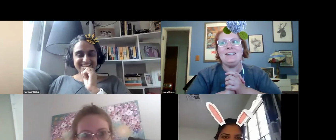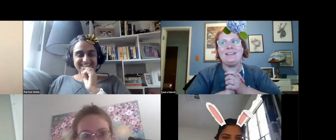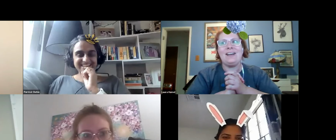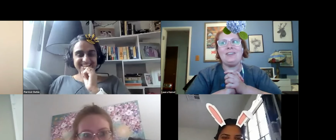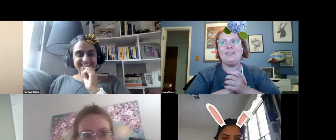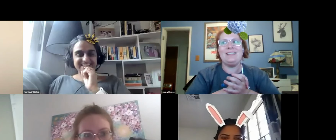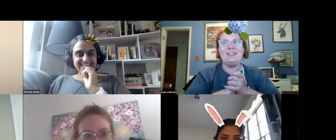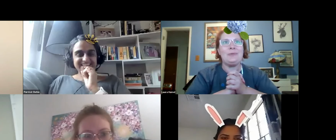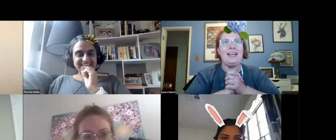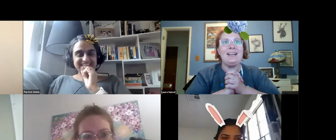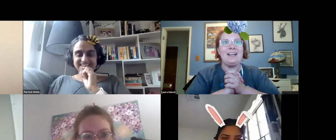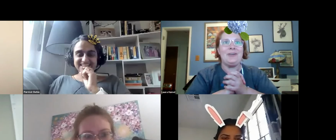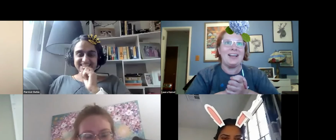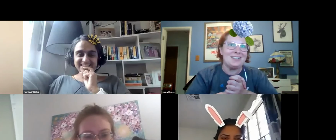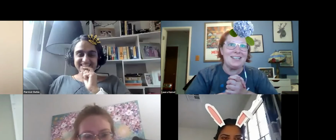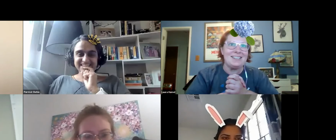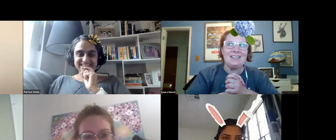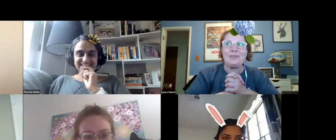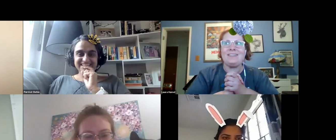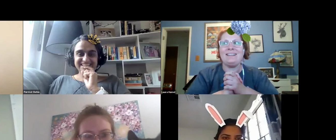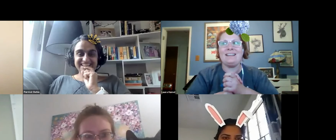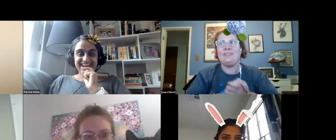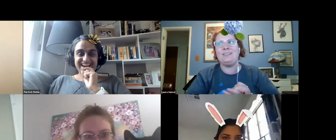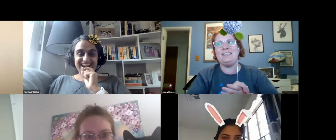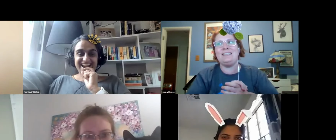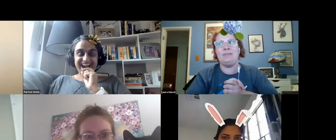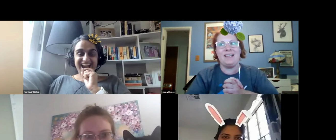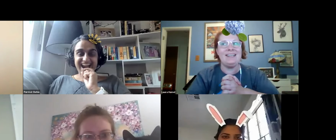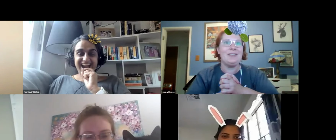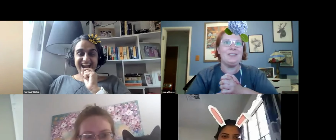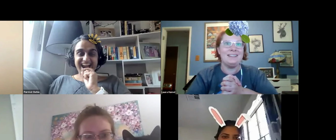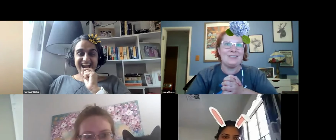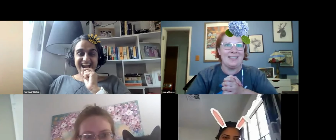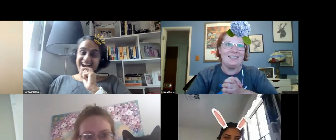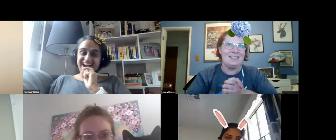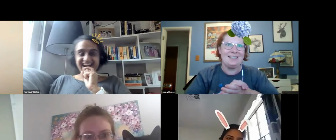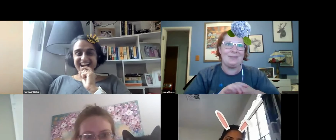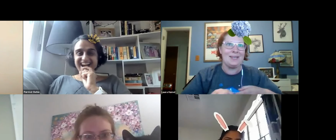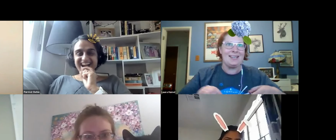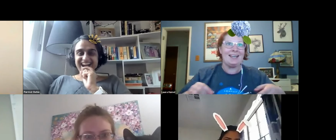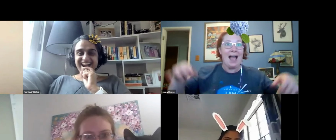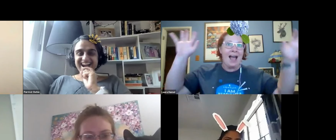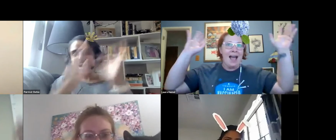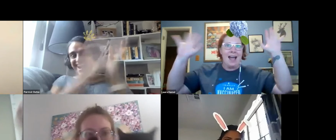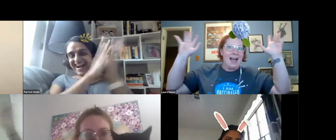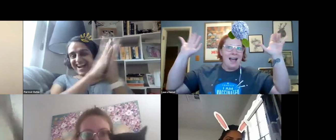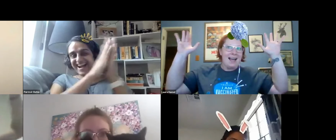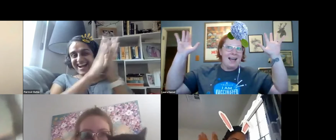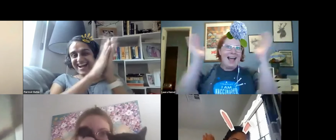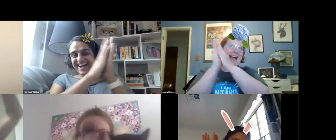wish Dr. Christina Wright, congratulations for successfully defending her dissertation this week.